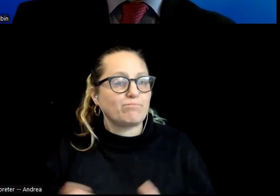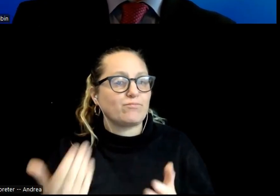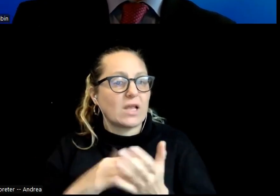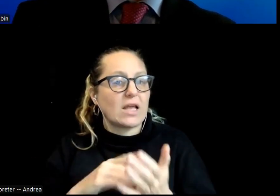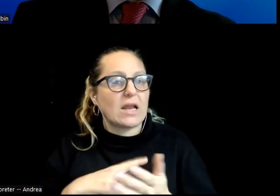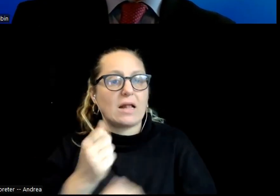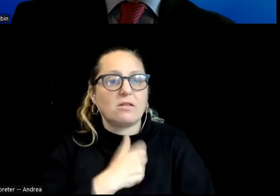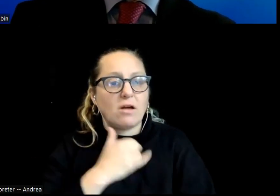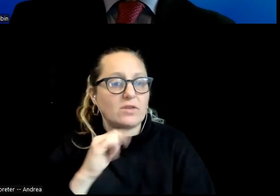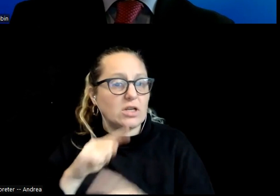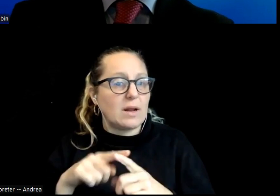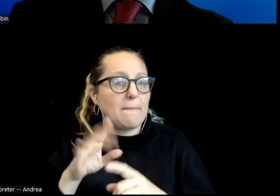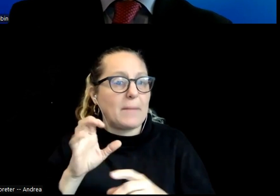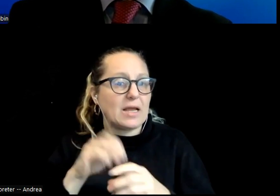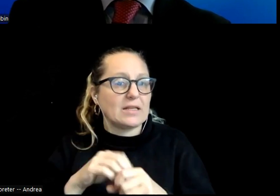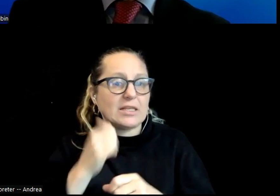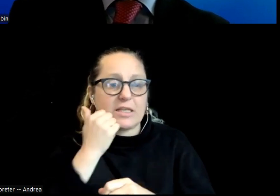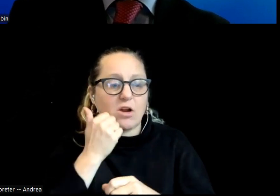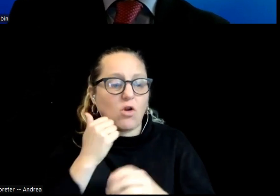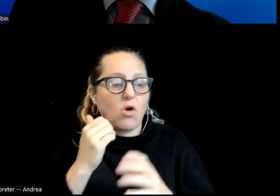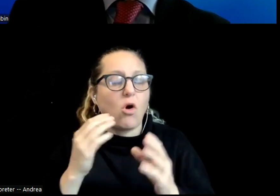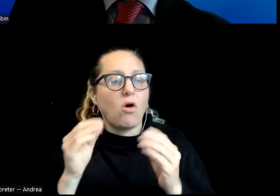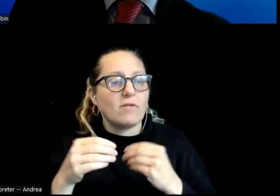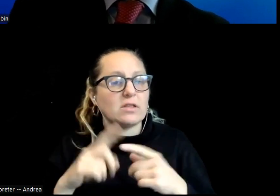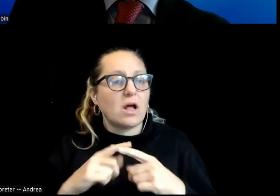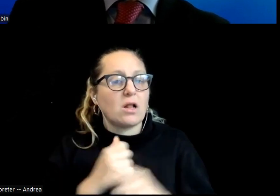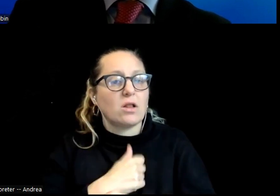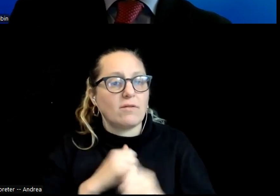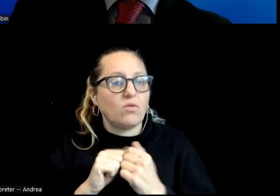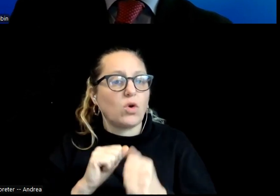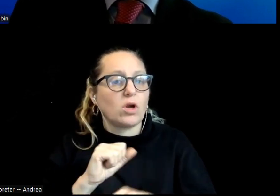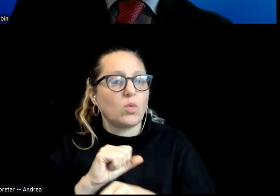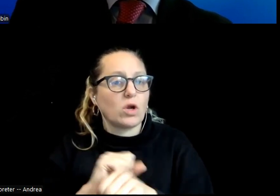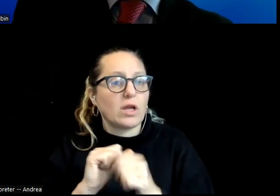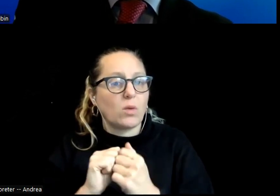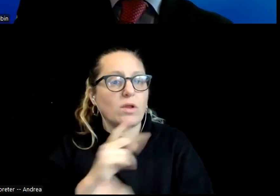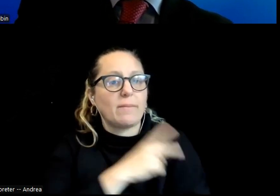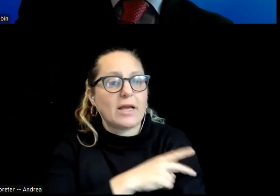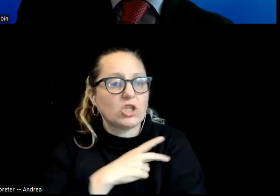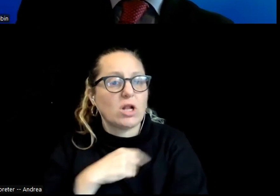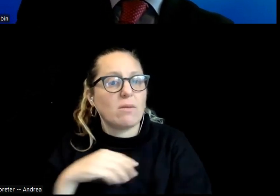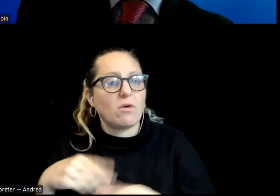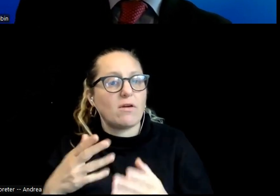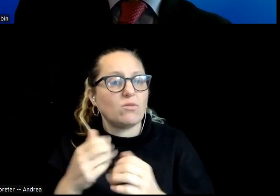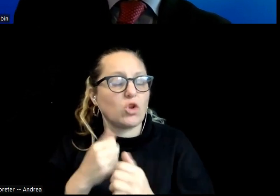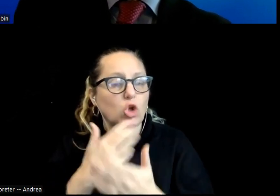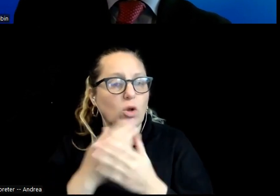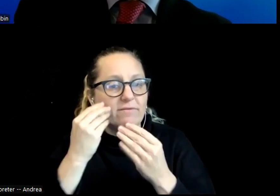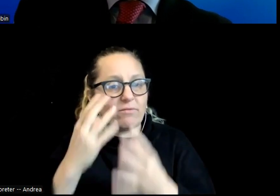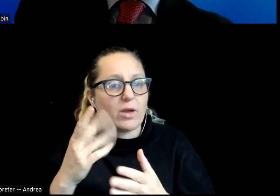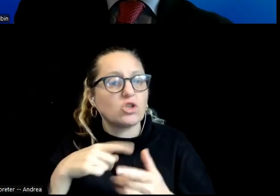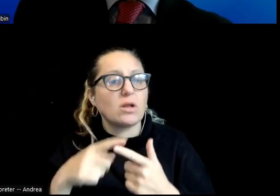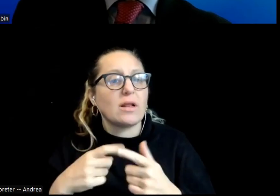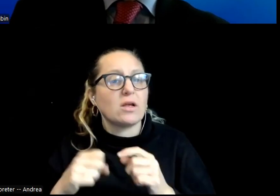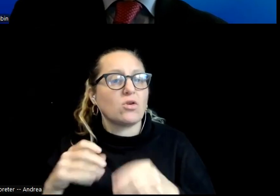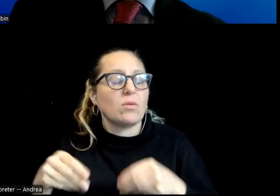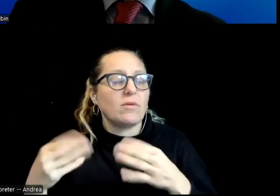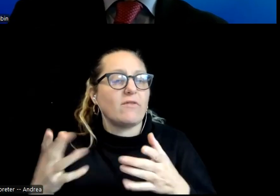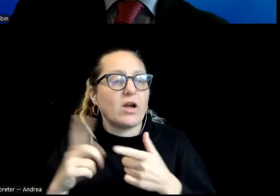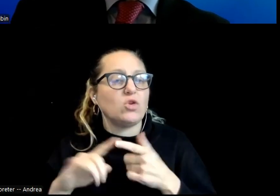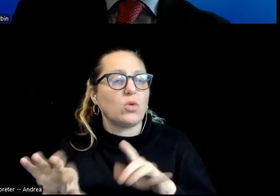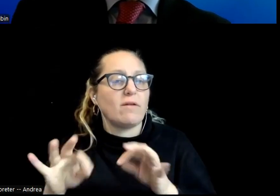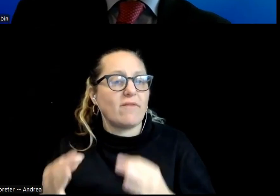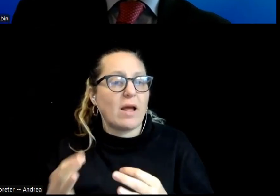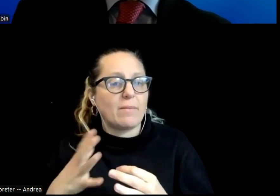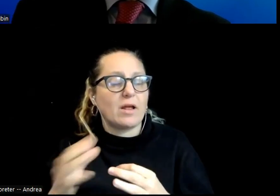I loved being in a dental office. I loved working with the patients, providing them with good information so that they could provide that to their